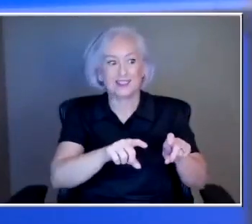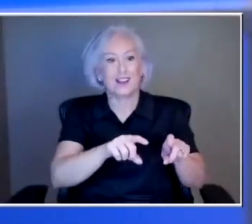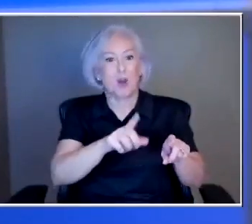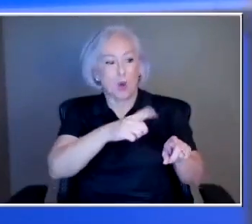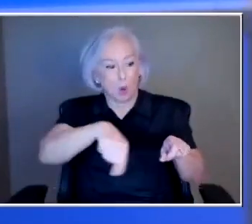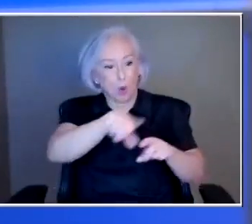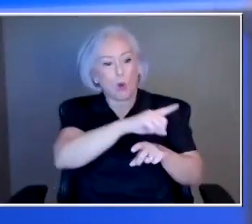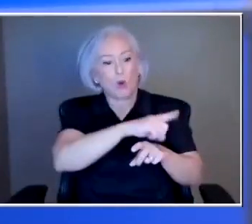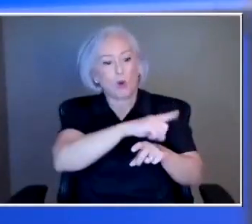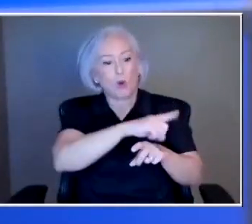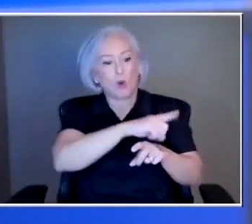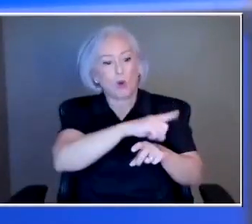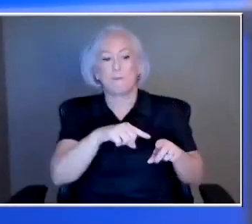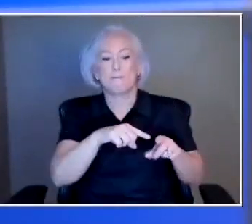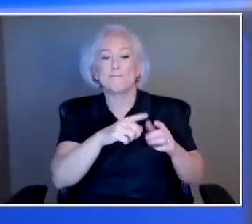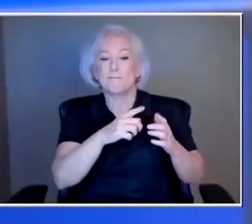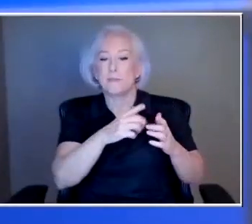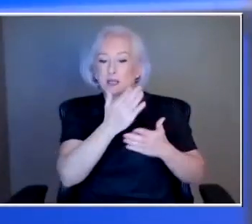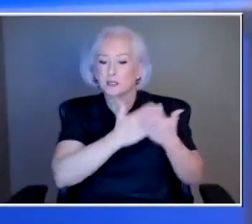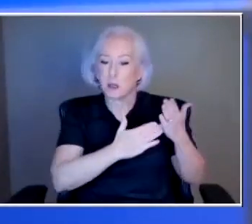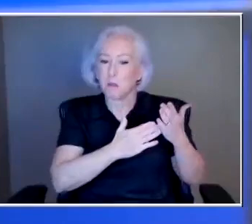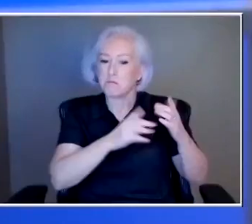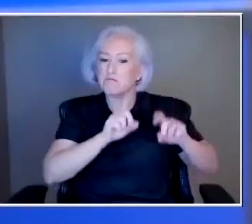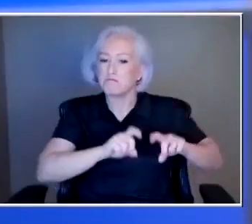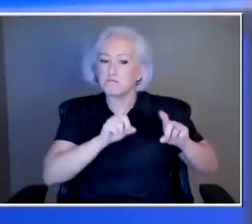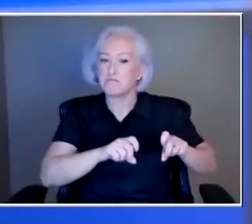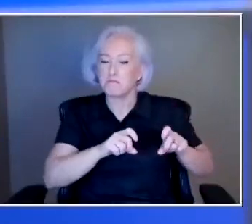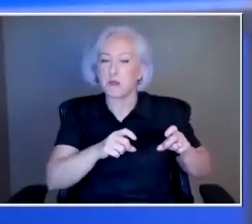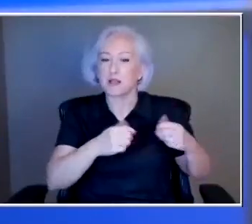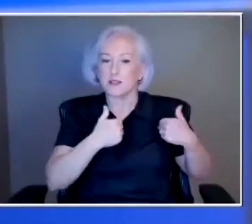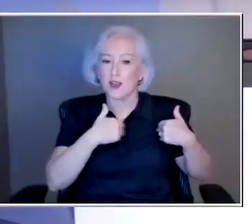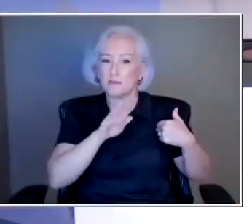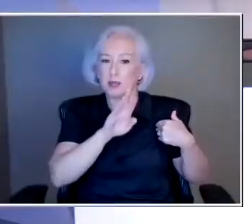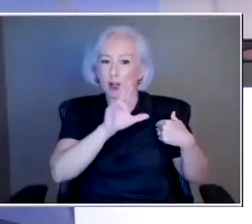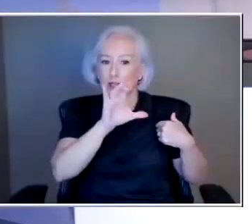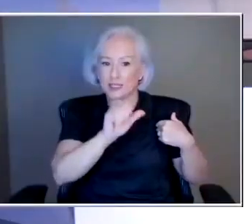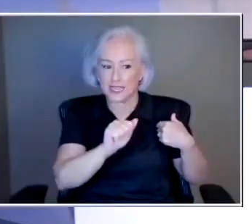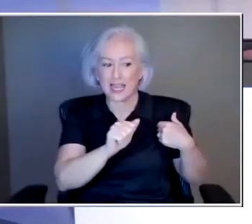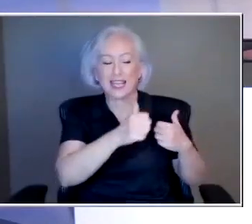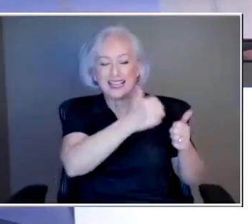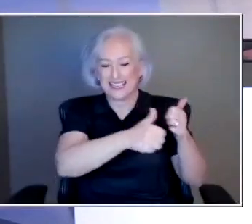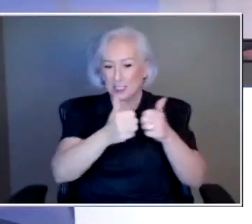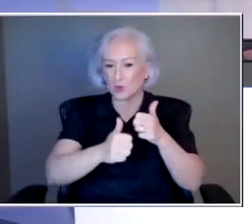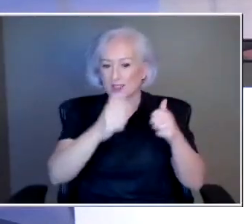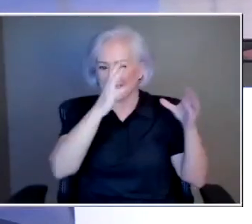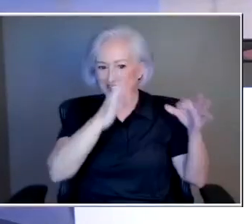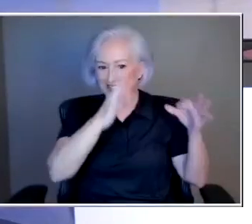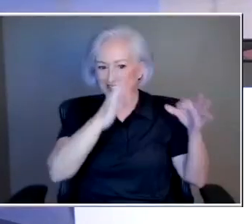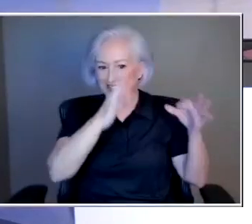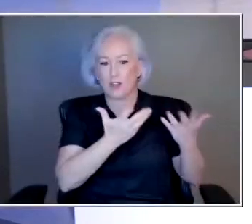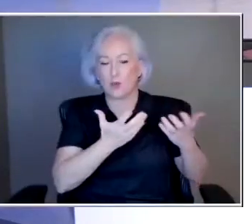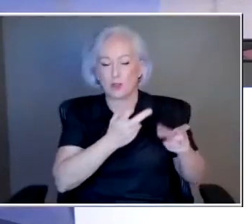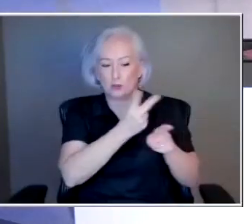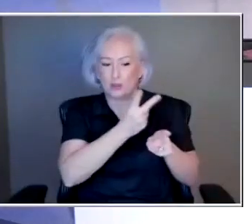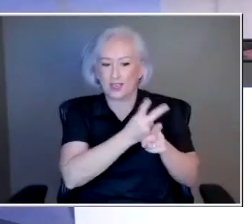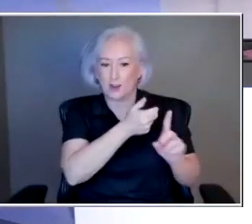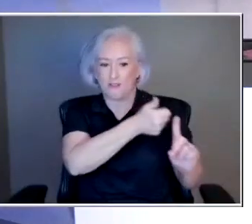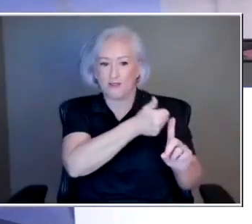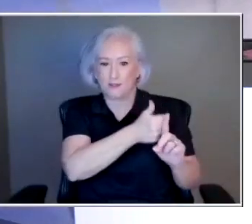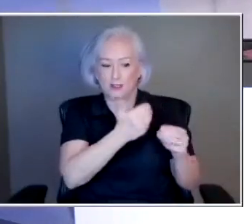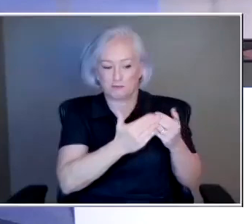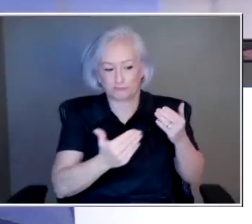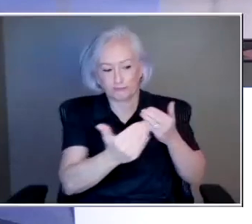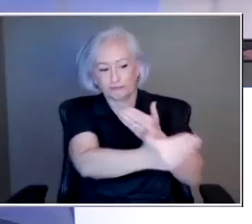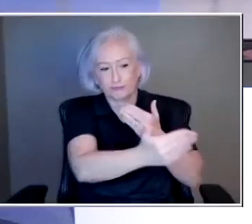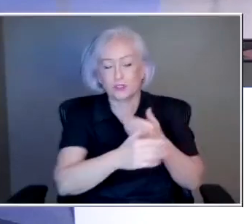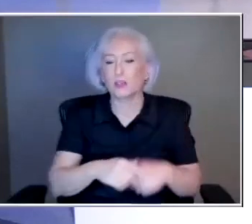personal preventative care on how they wanted to take care of themselves. So you dug deep into the past, but let's talk about the future. You have 3 kids,